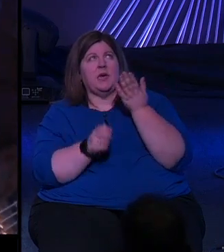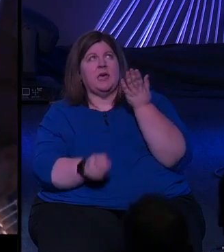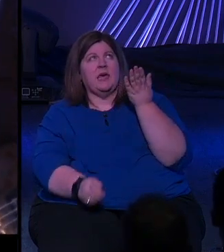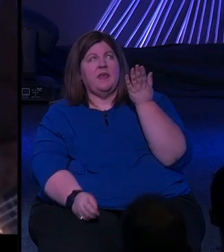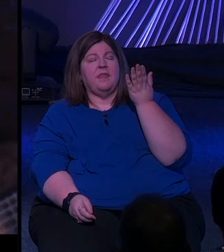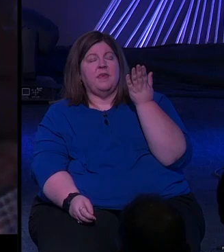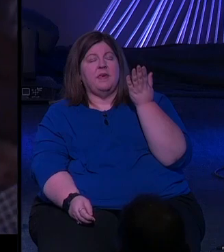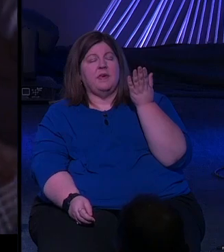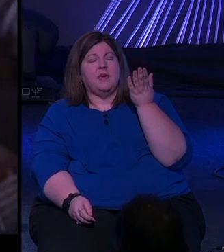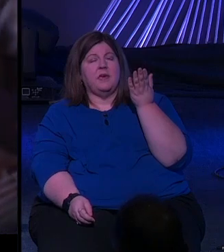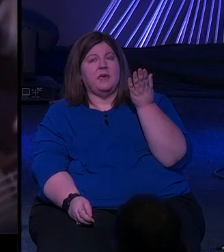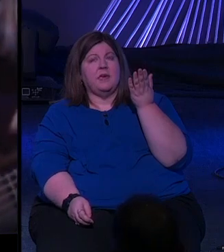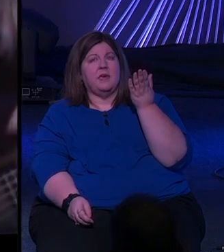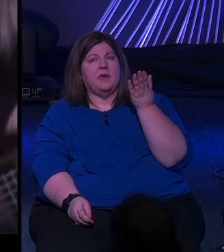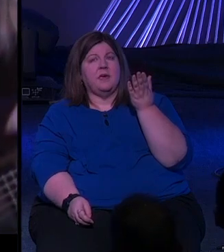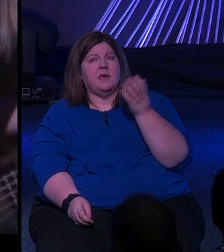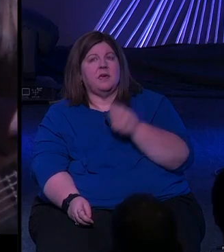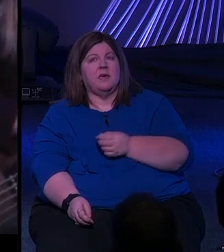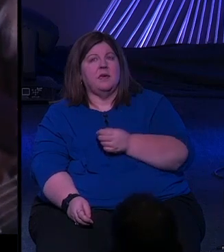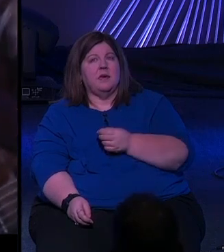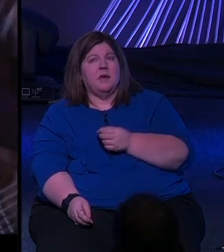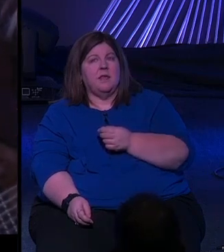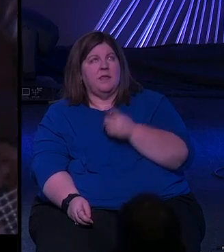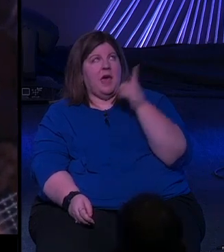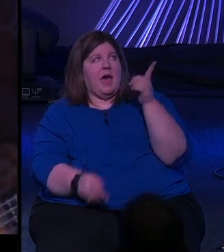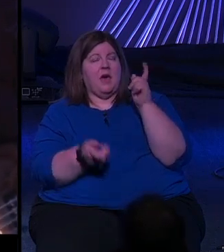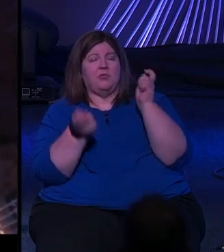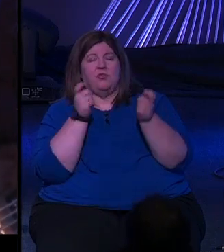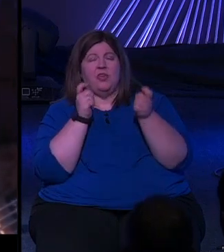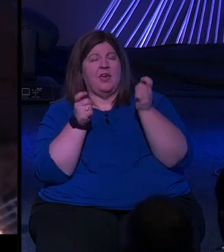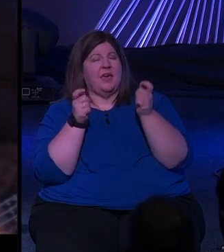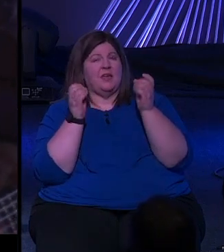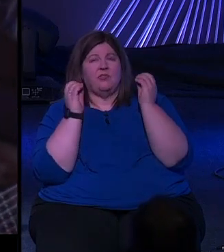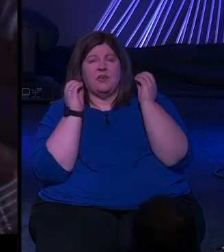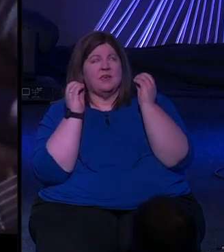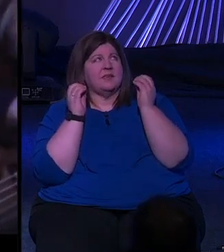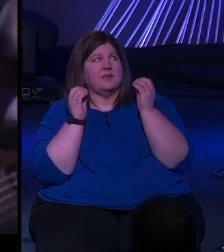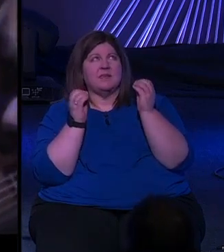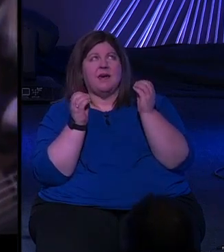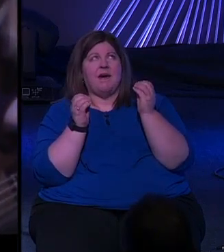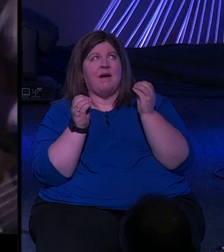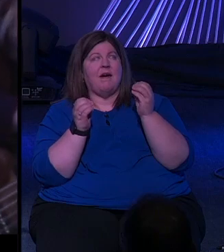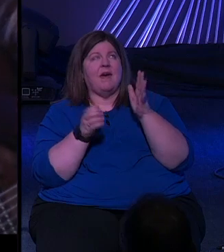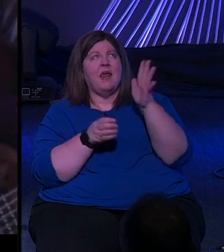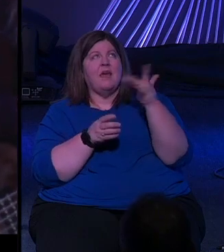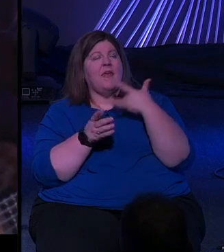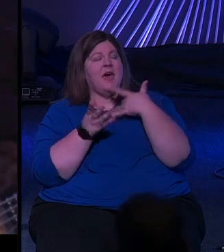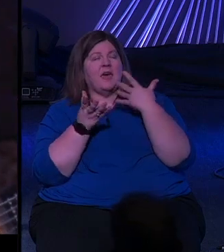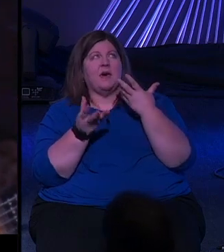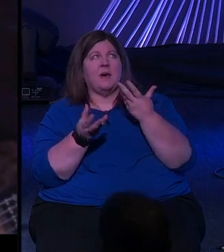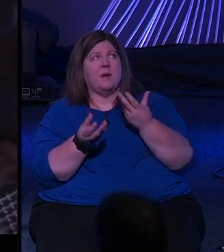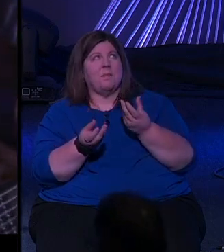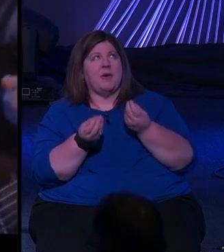turning with thee. Thou changest not,